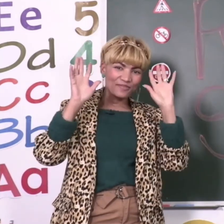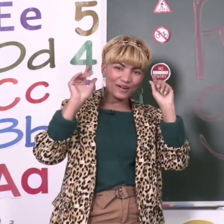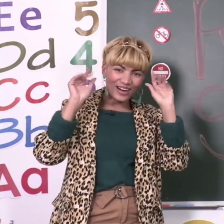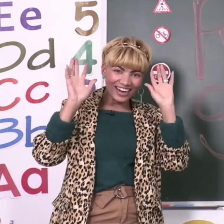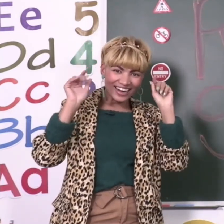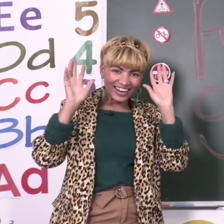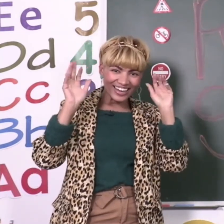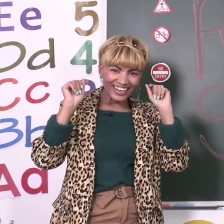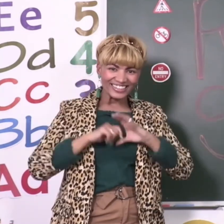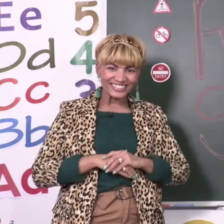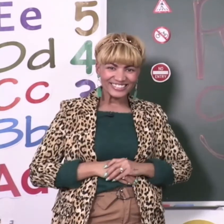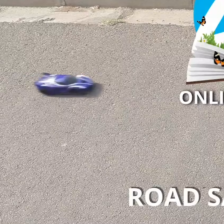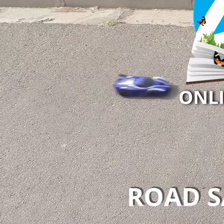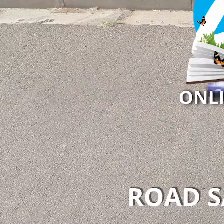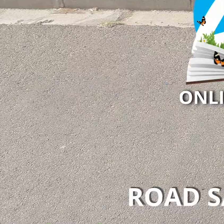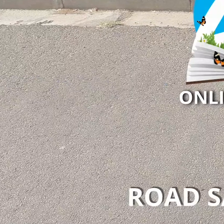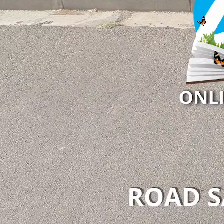time. Bye-bye.